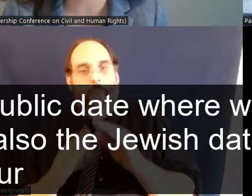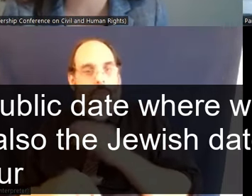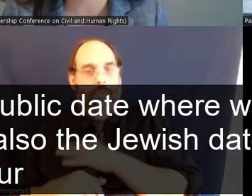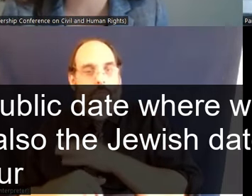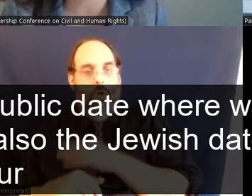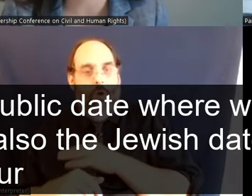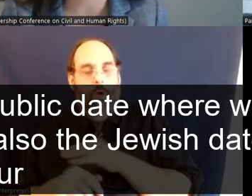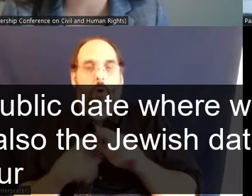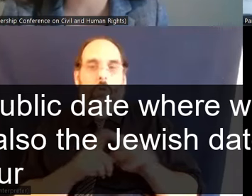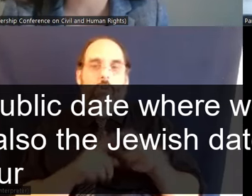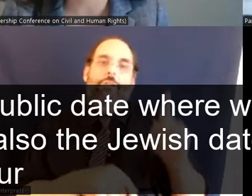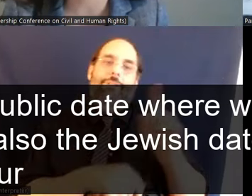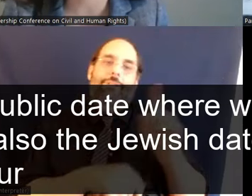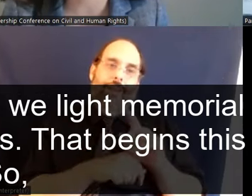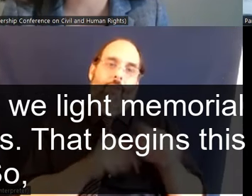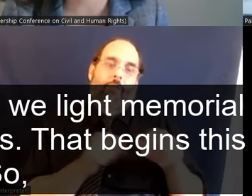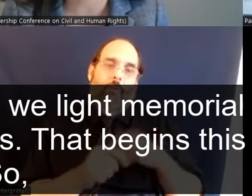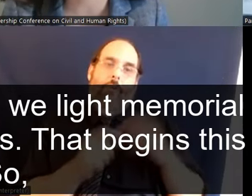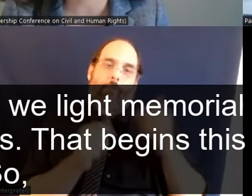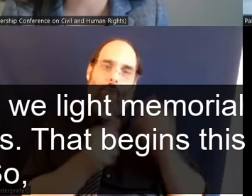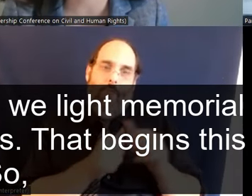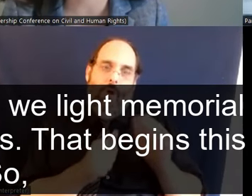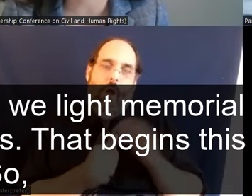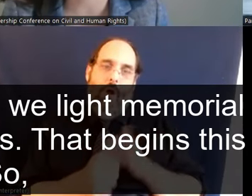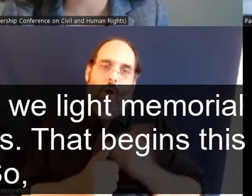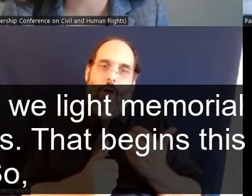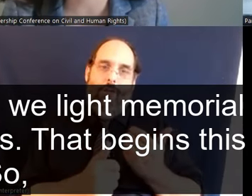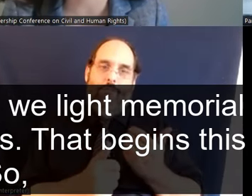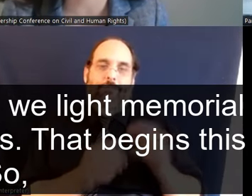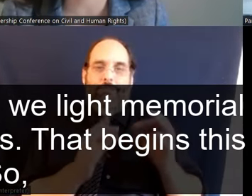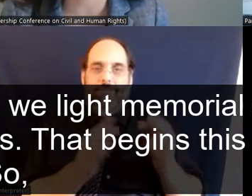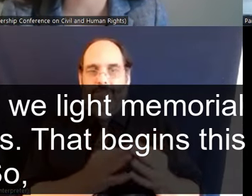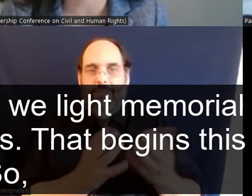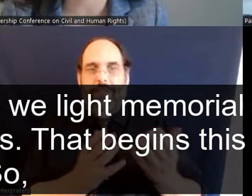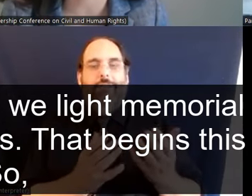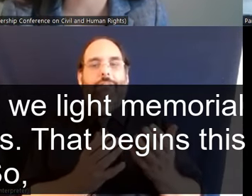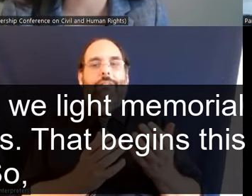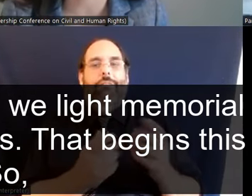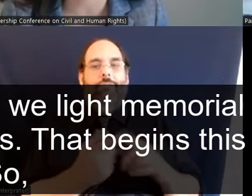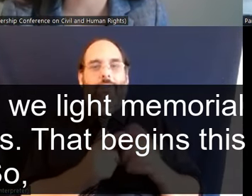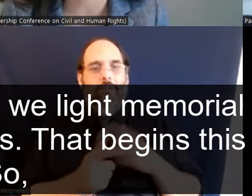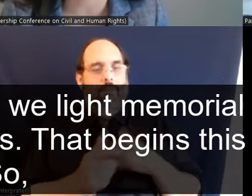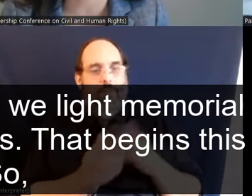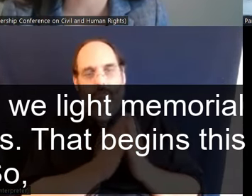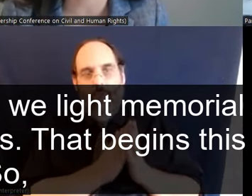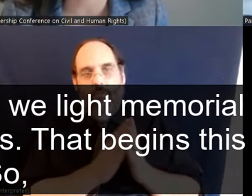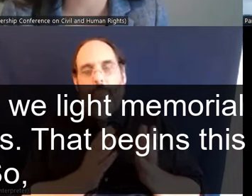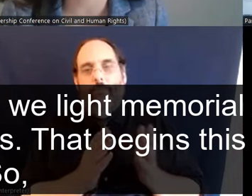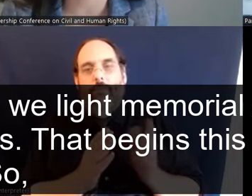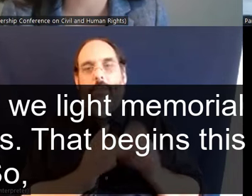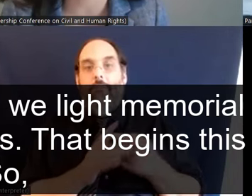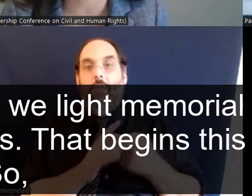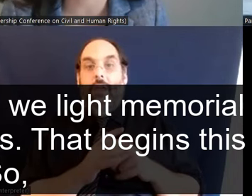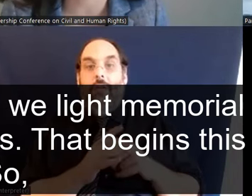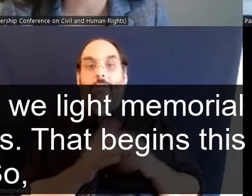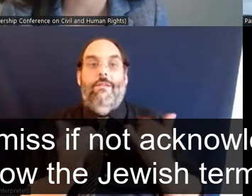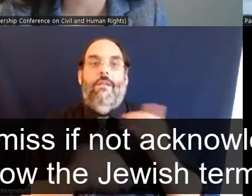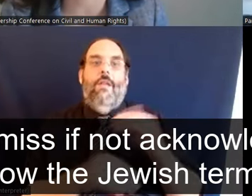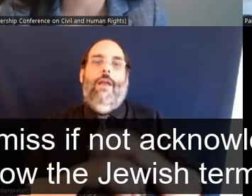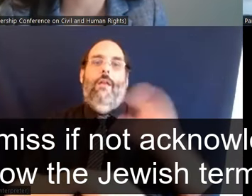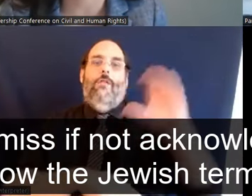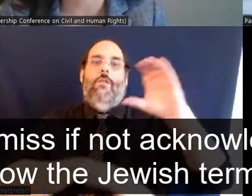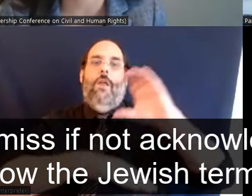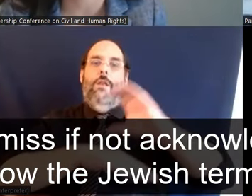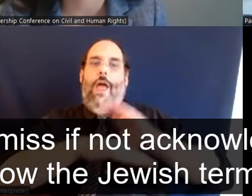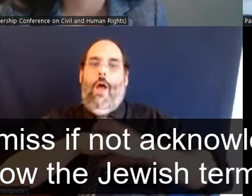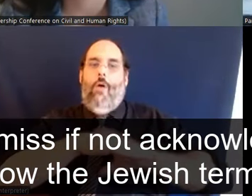the Jewish date when we remember our loved ones, we light memorial candles and offer prayers. That begins this evening at sundown.